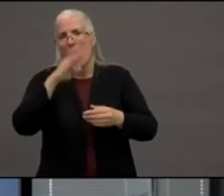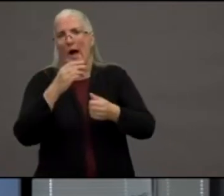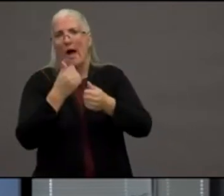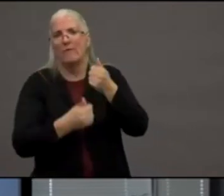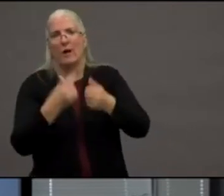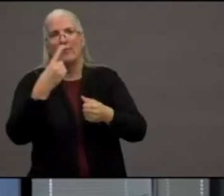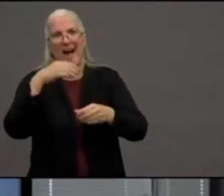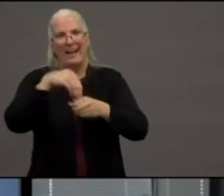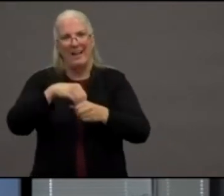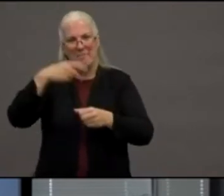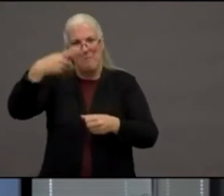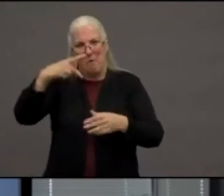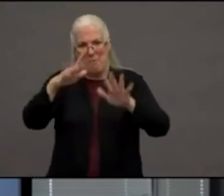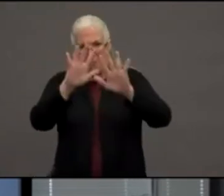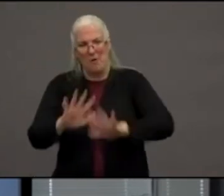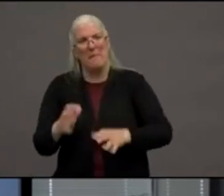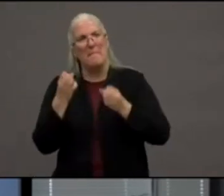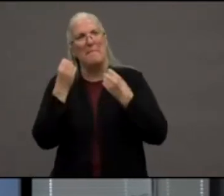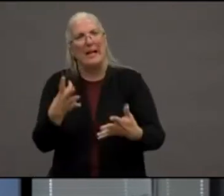Try Shasta.